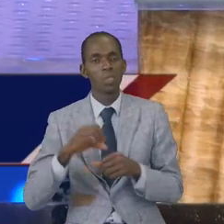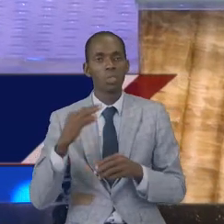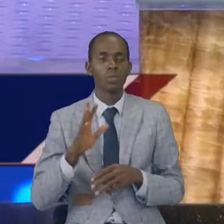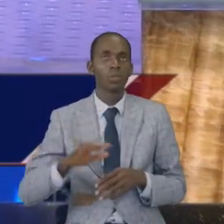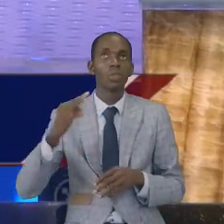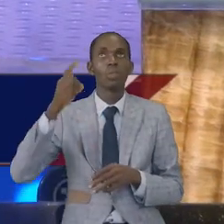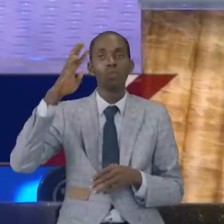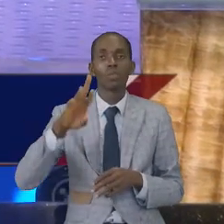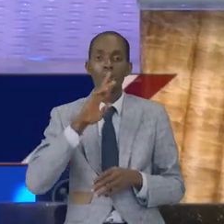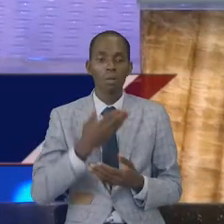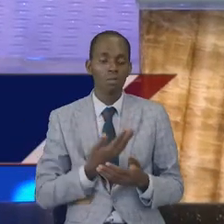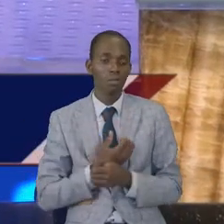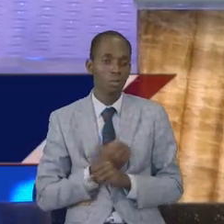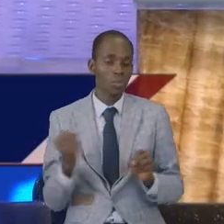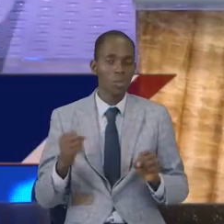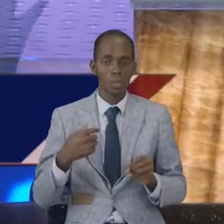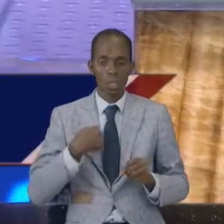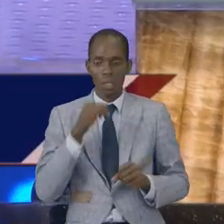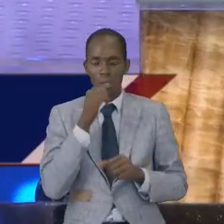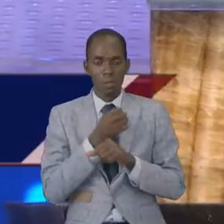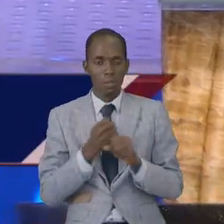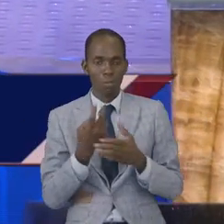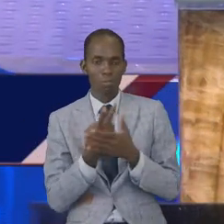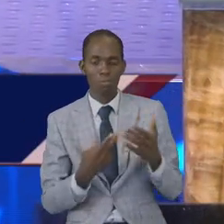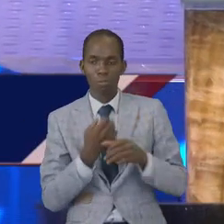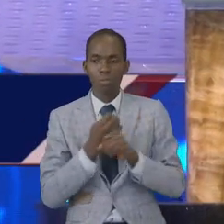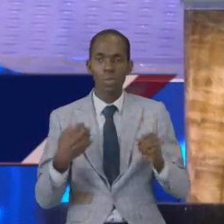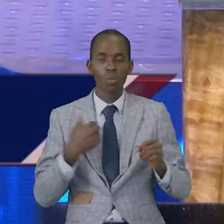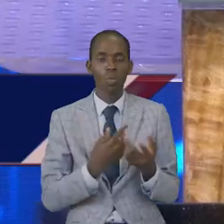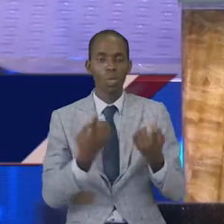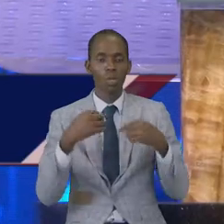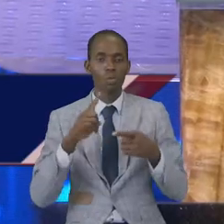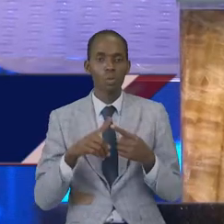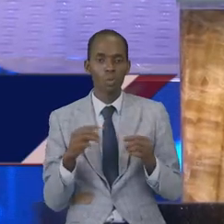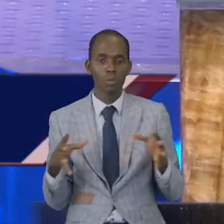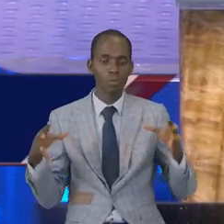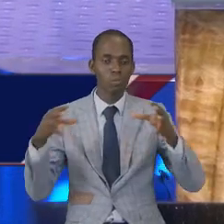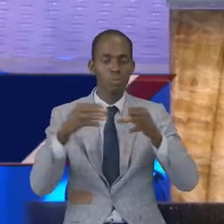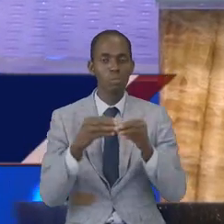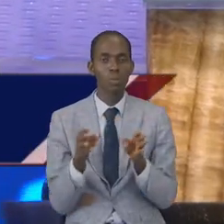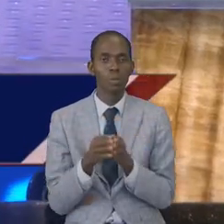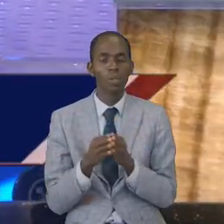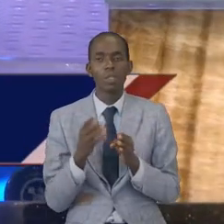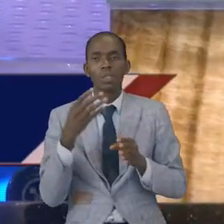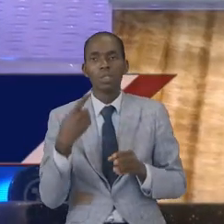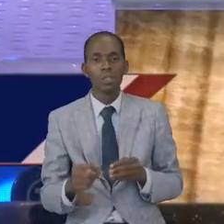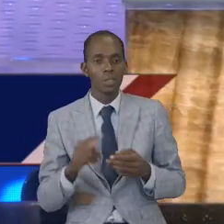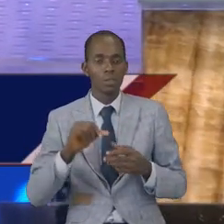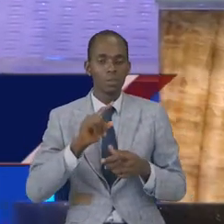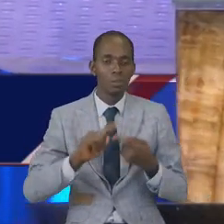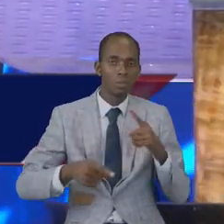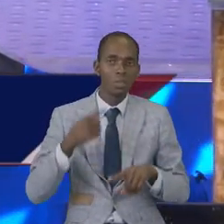born again, I'm born again, we're born again, and we come to the assembly, we come to the church, the fellowship of